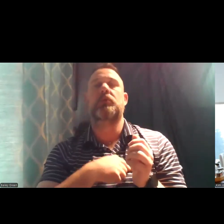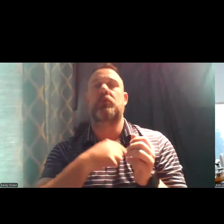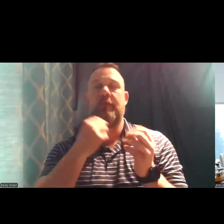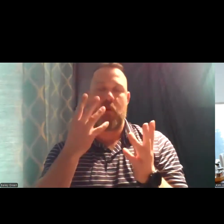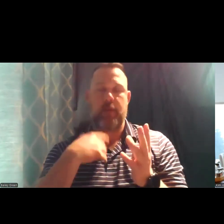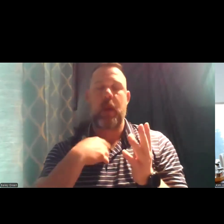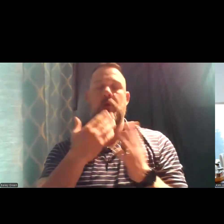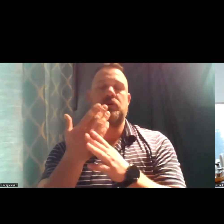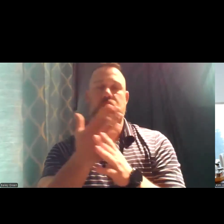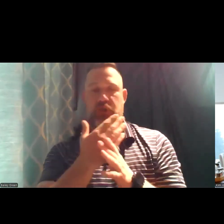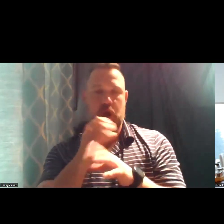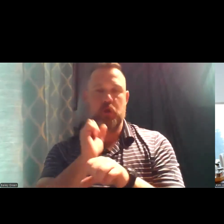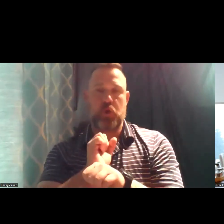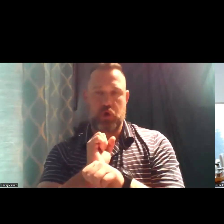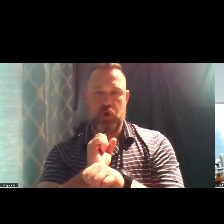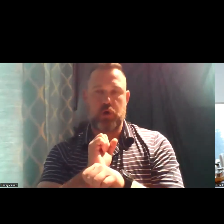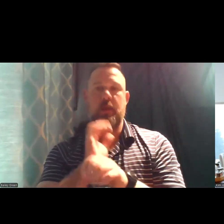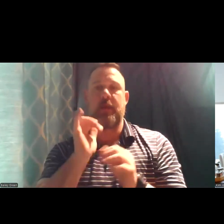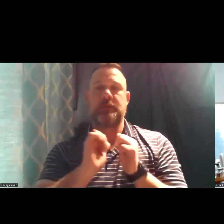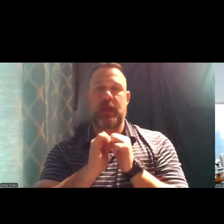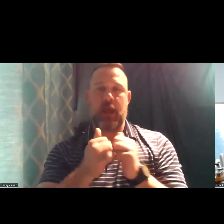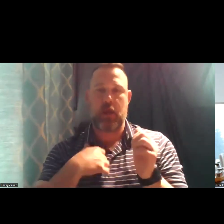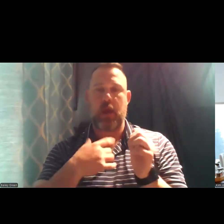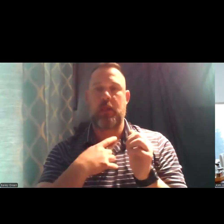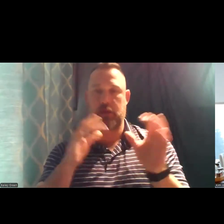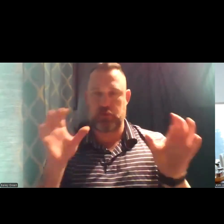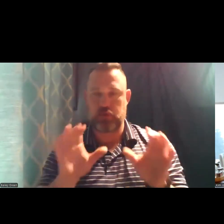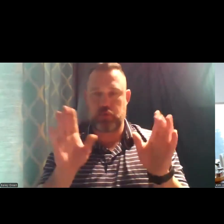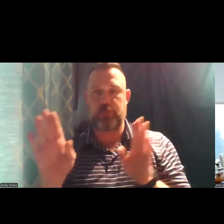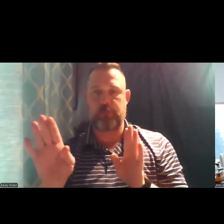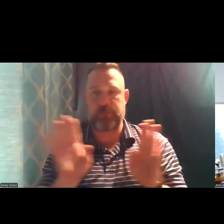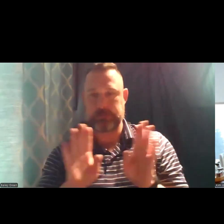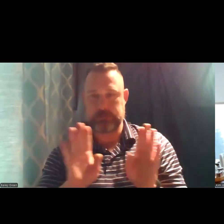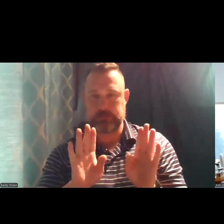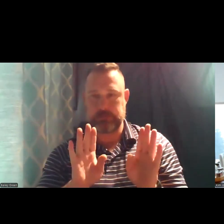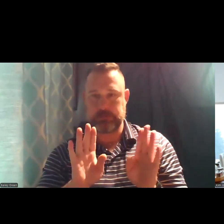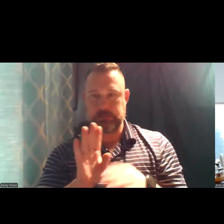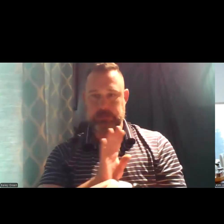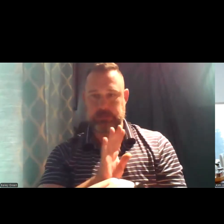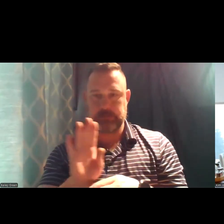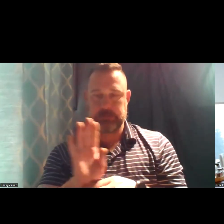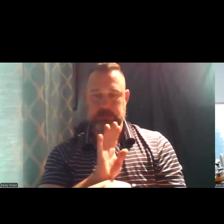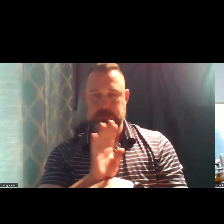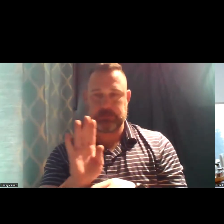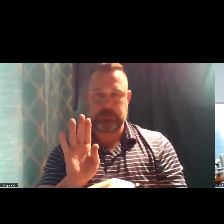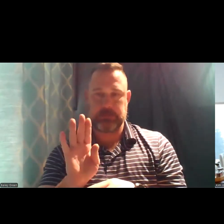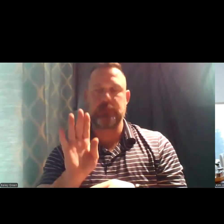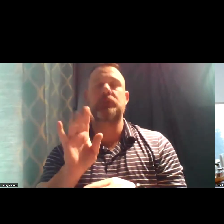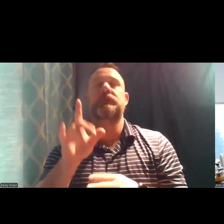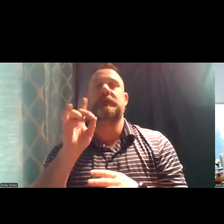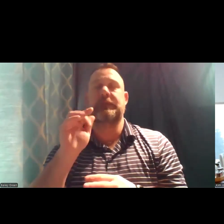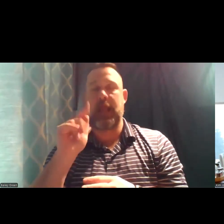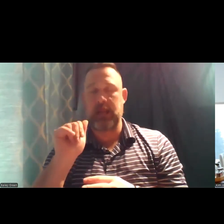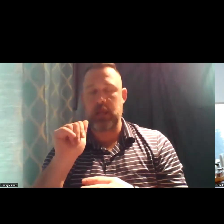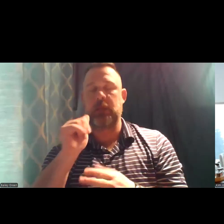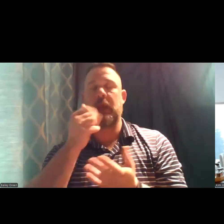shared work. I will just tell you that is how I like to go about doing business, is engaging with community, using data and evidence and